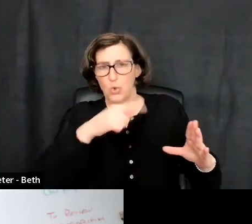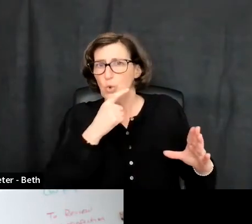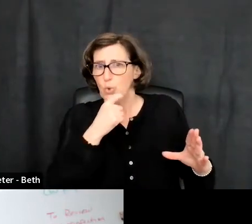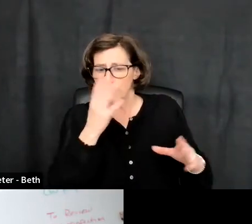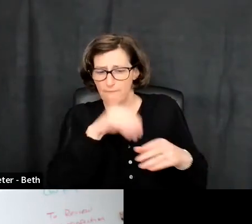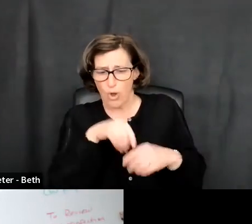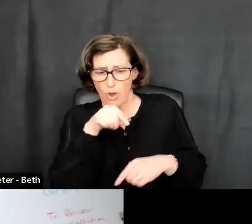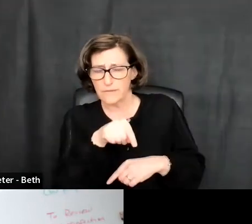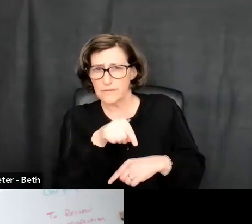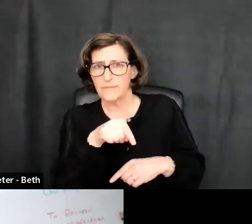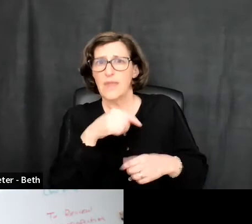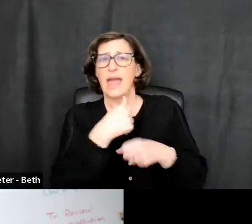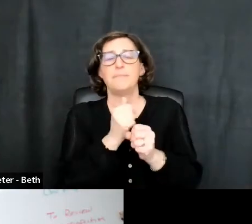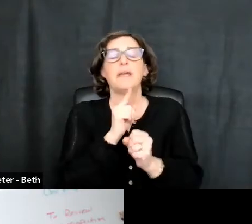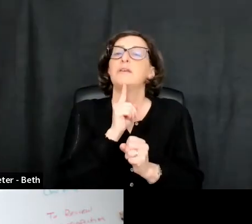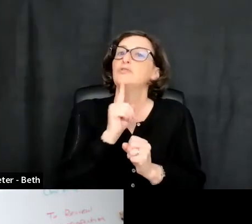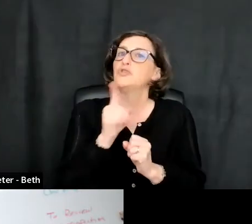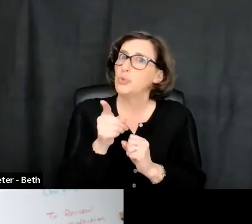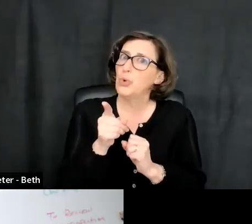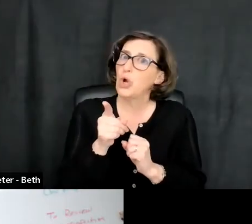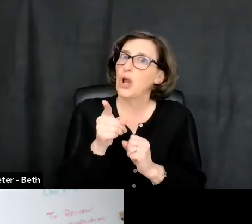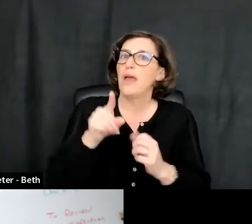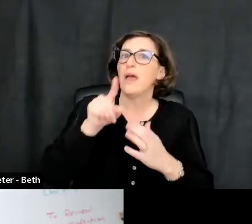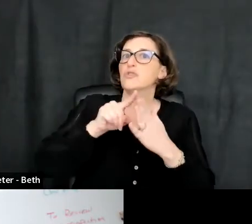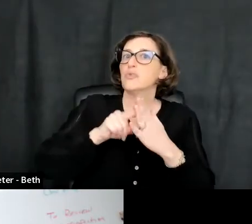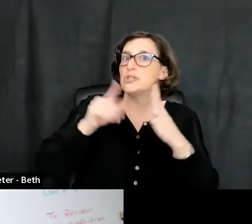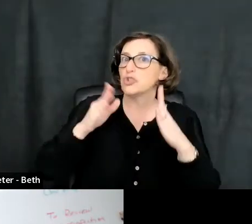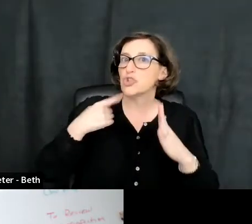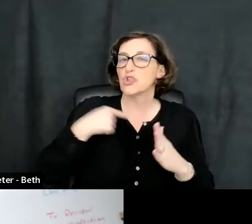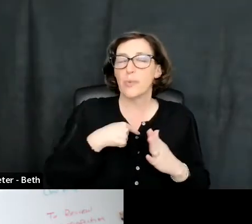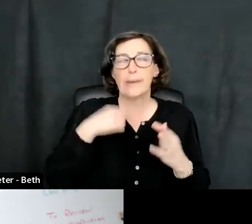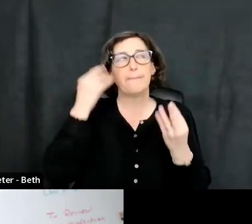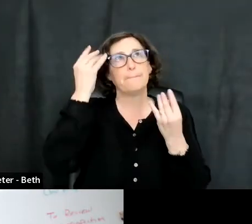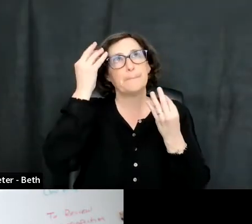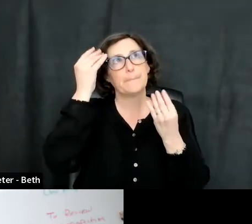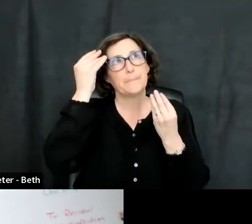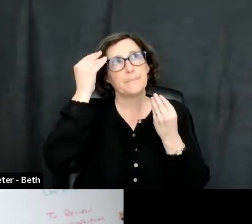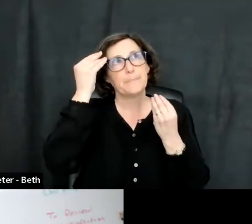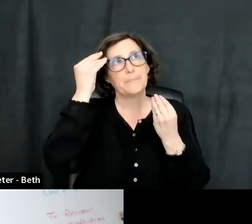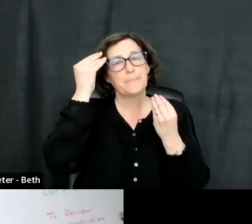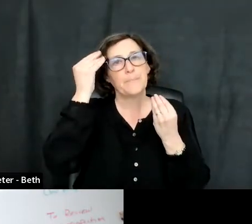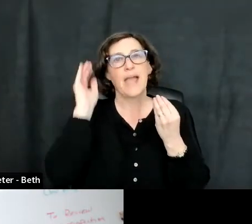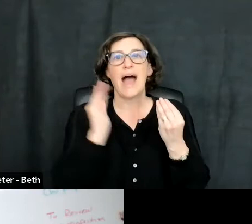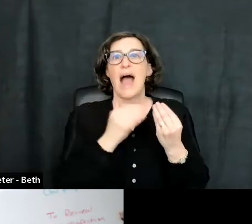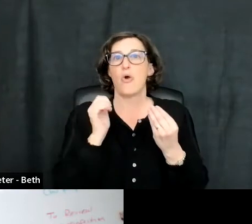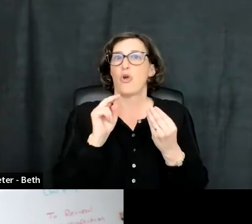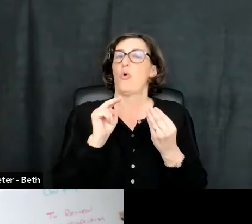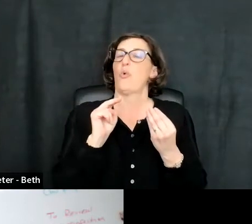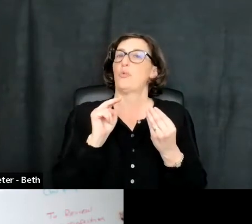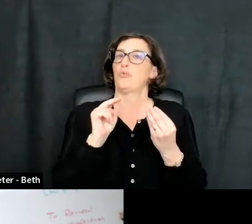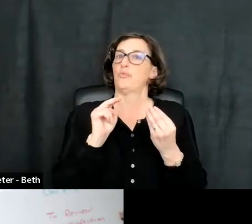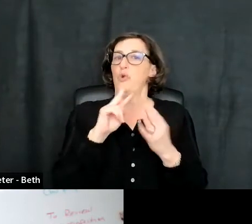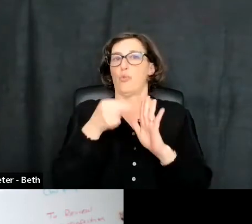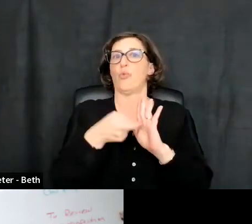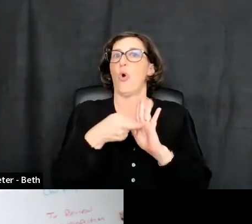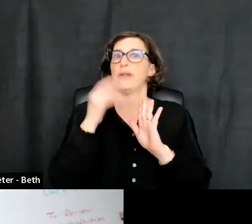and to make sure that as researchers, we kind of reflect our own positionality in that to